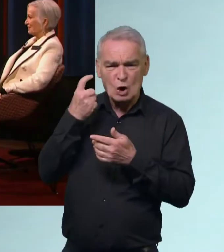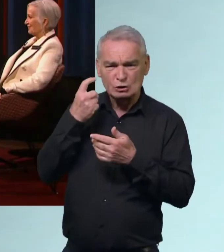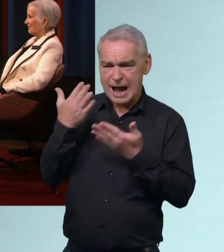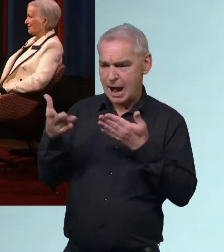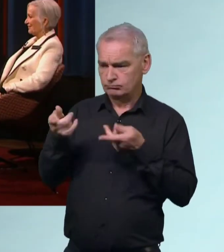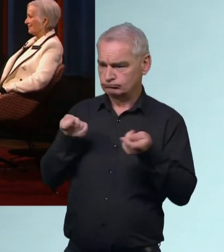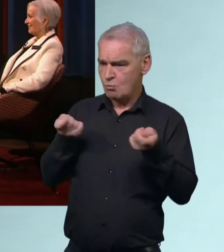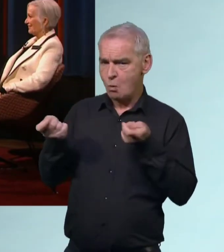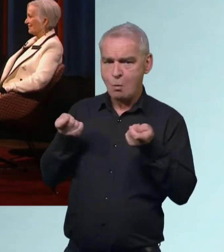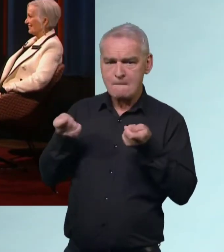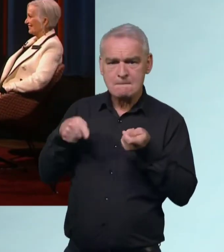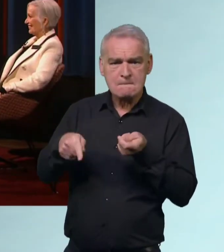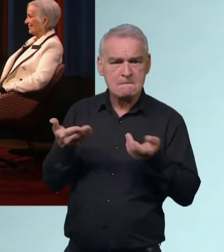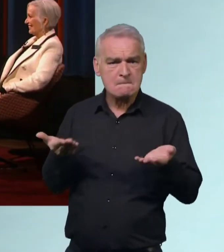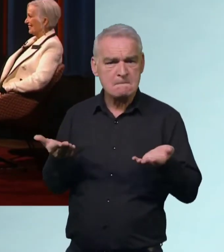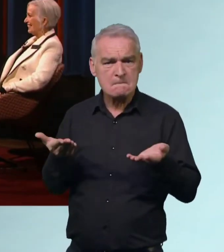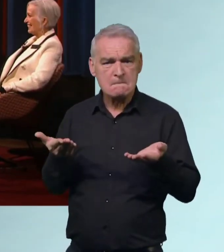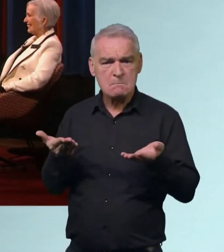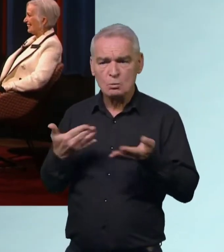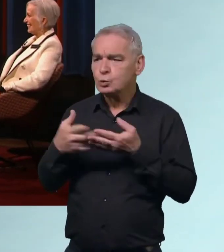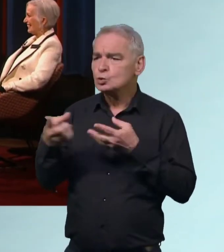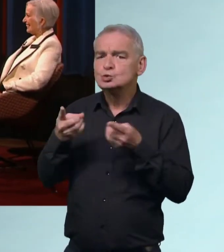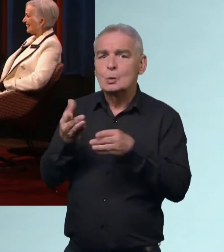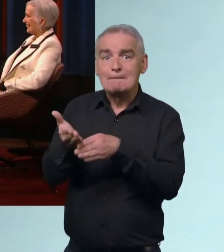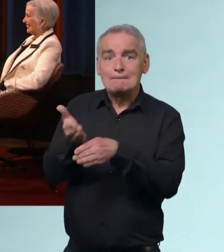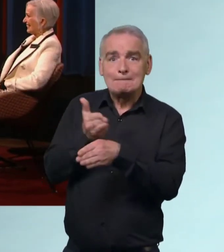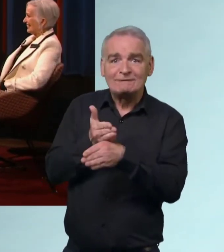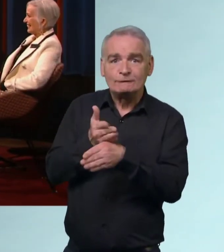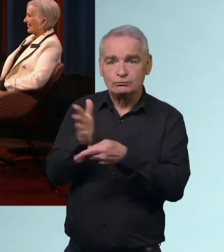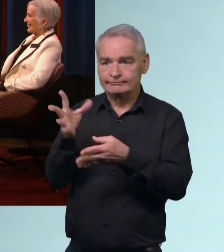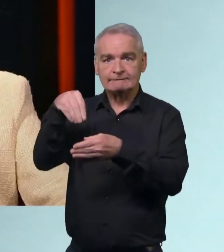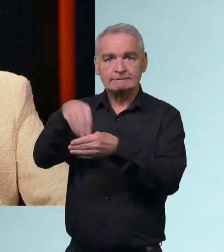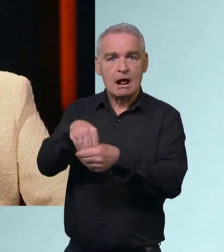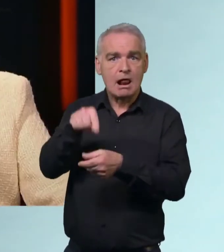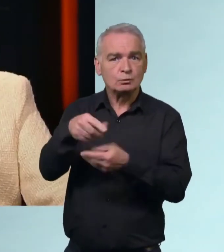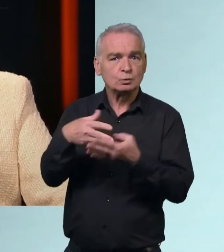about how you cope with that. What are you doing, before we get into that, what are you doing now?